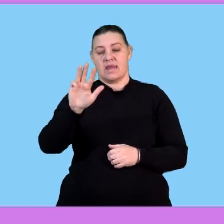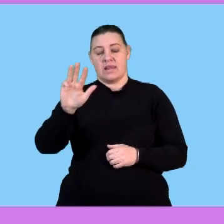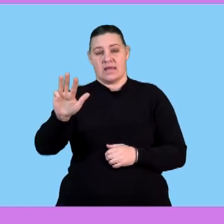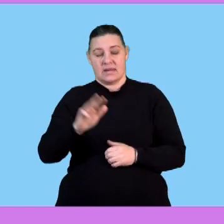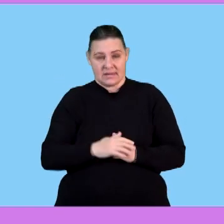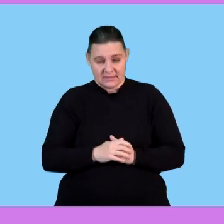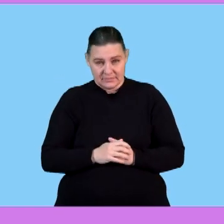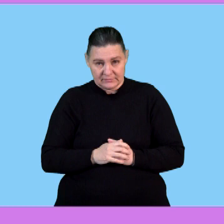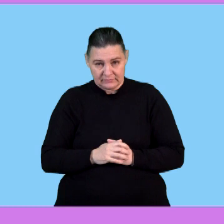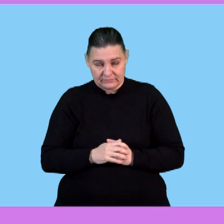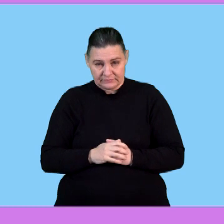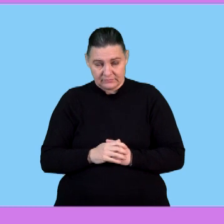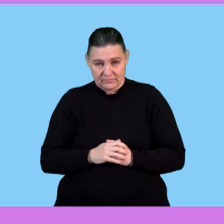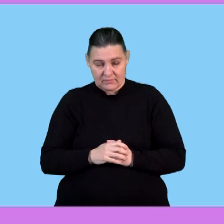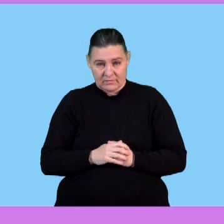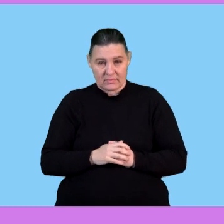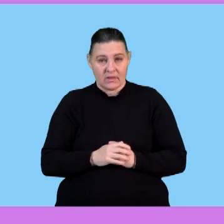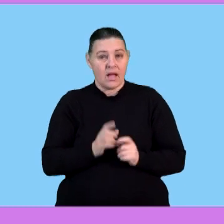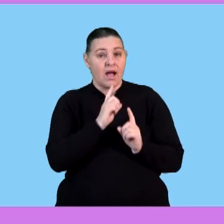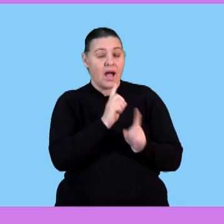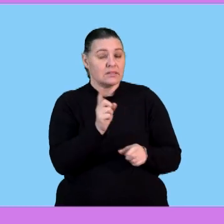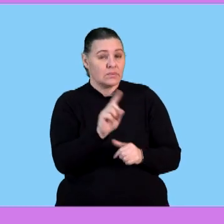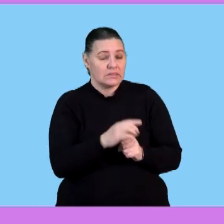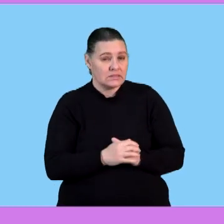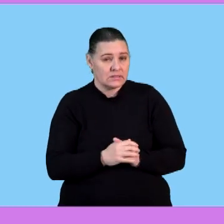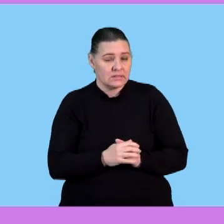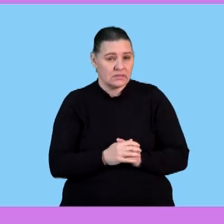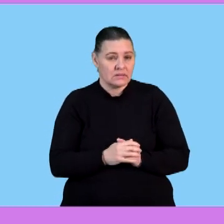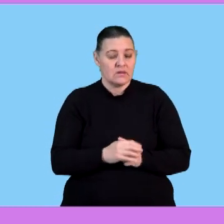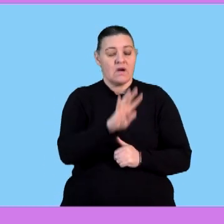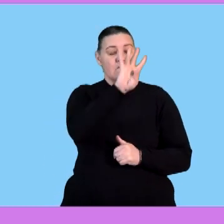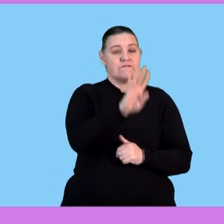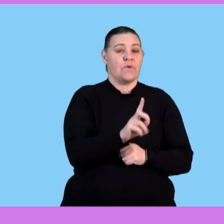52.99 rand. And that gives me